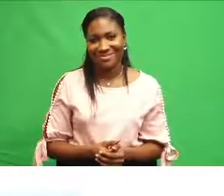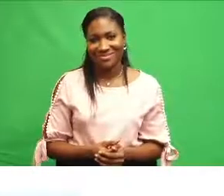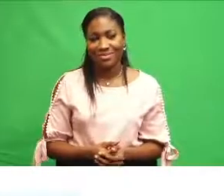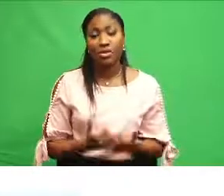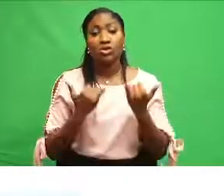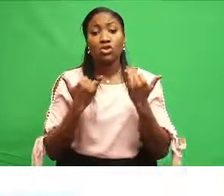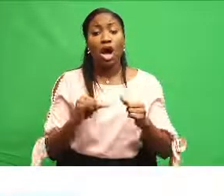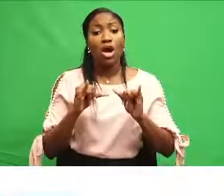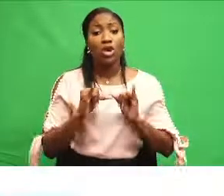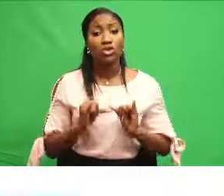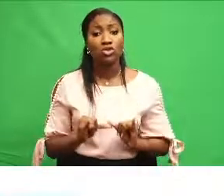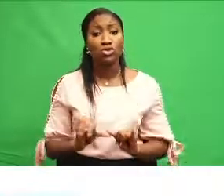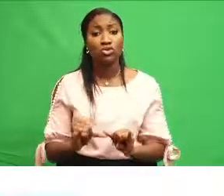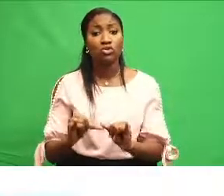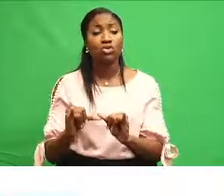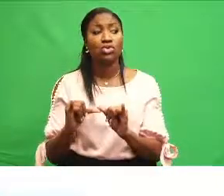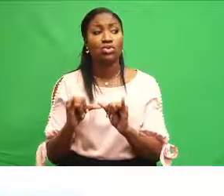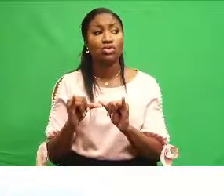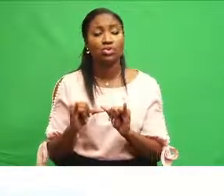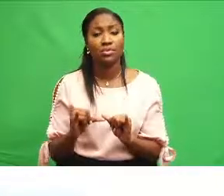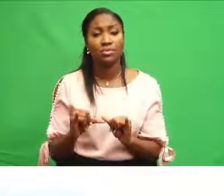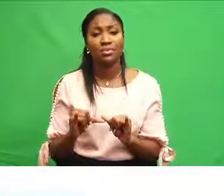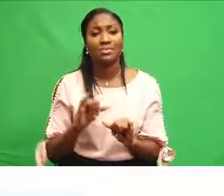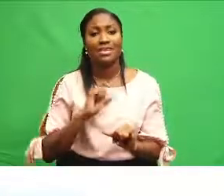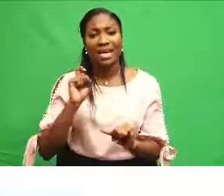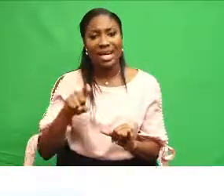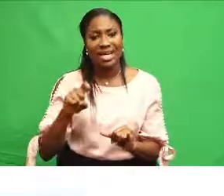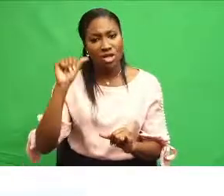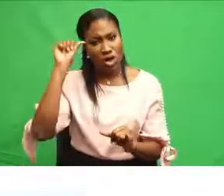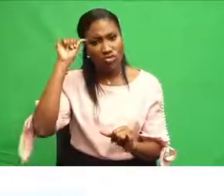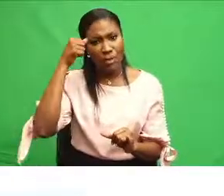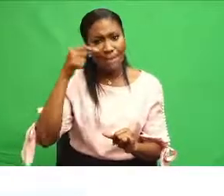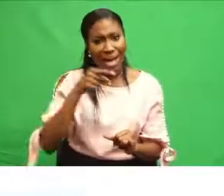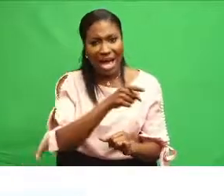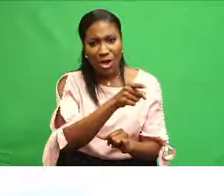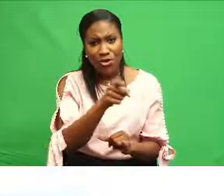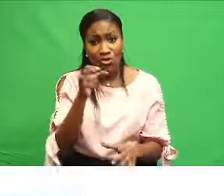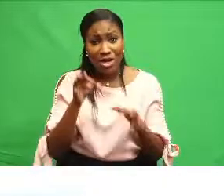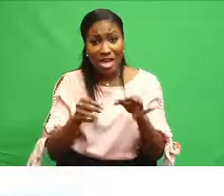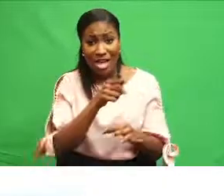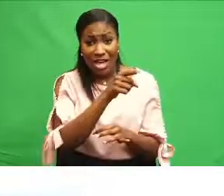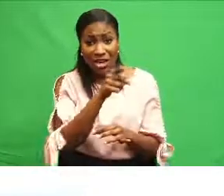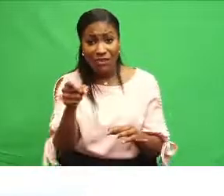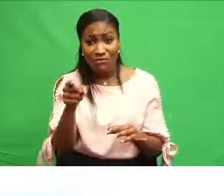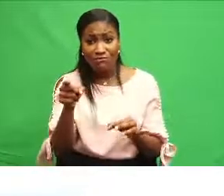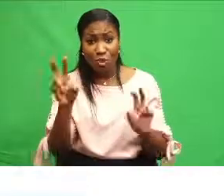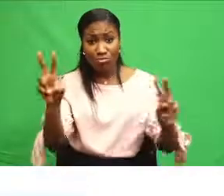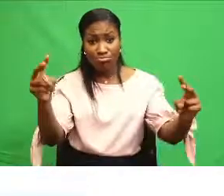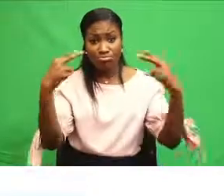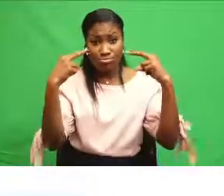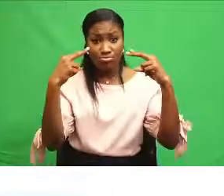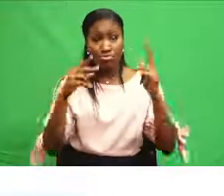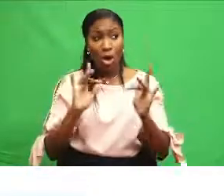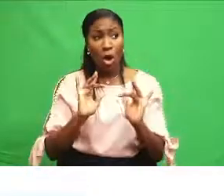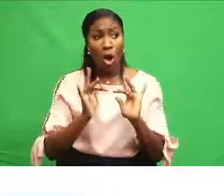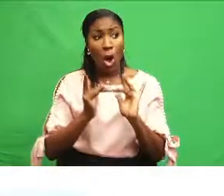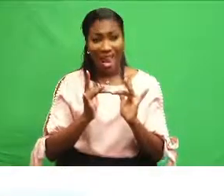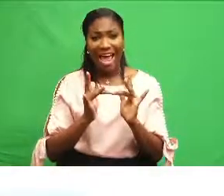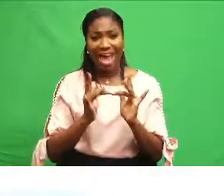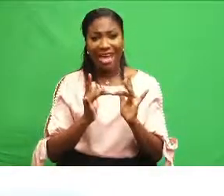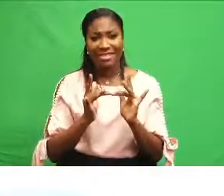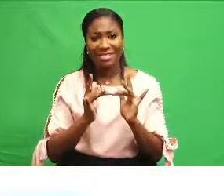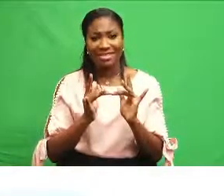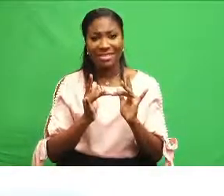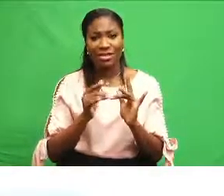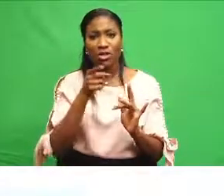morning, and I know that, and I have to remind you, please, if you are online, and I know that you are persons online, you need to post